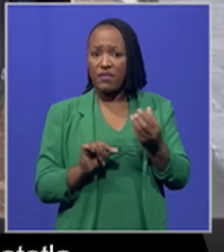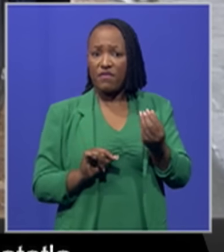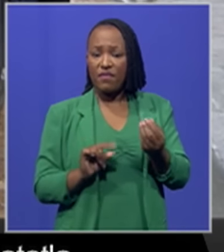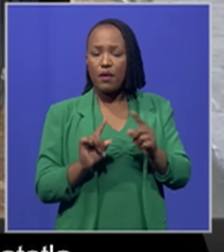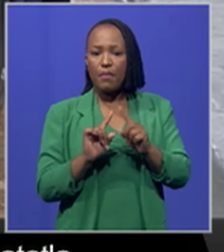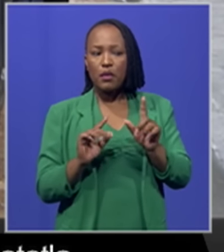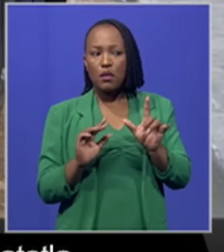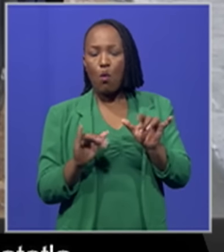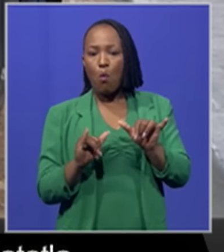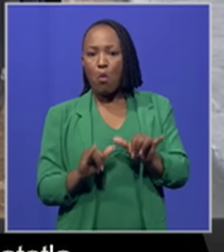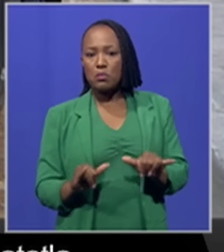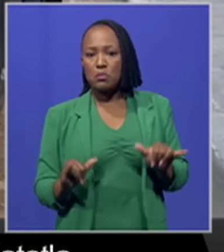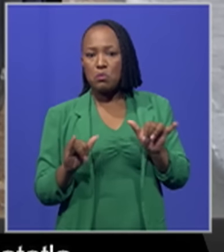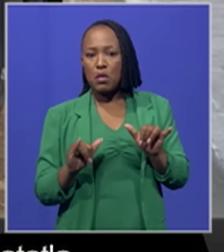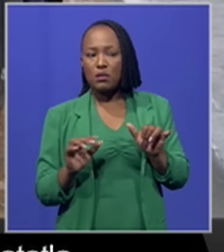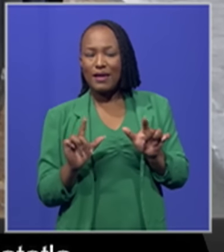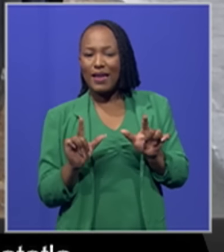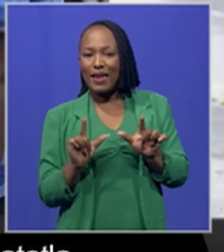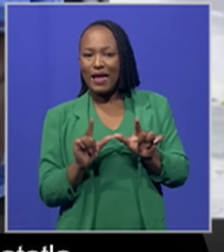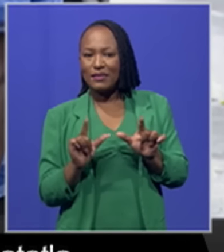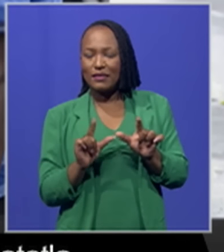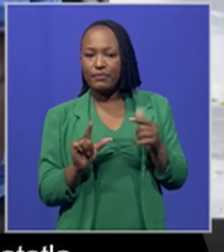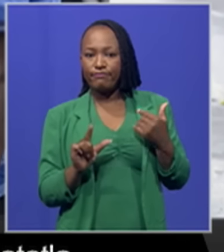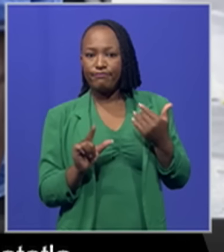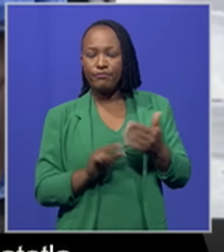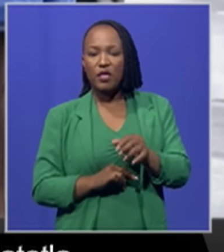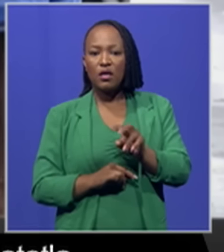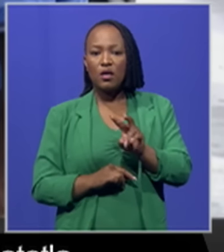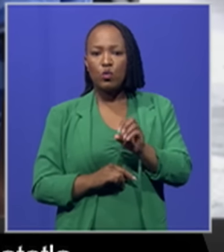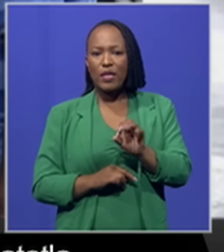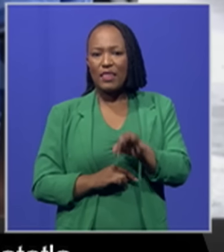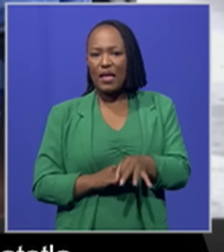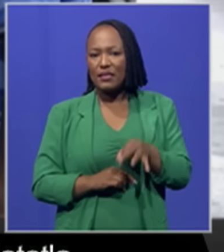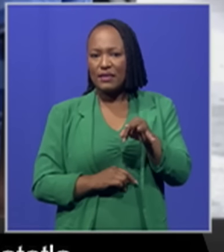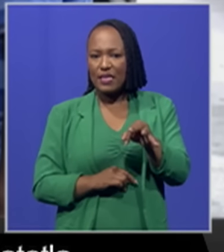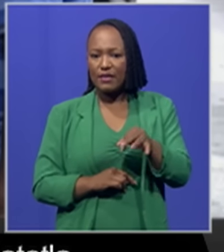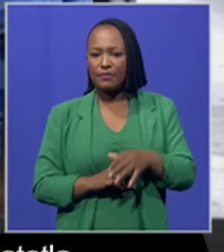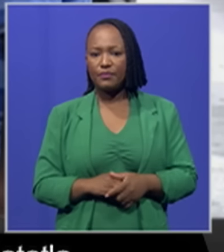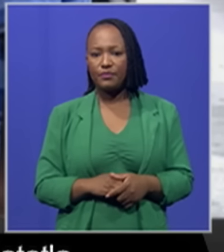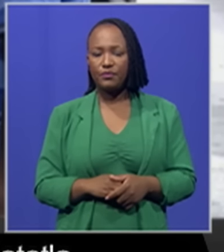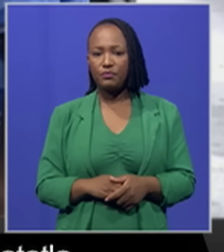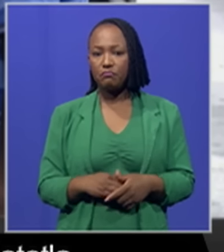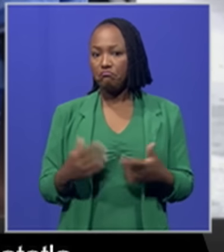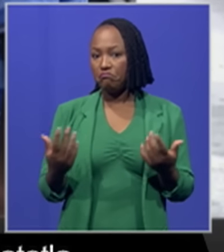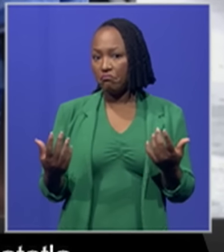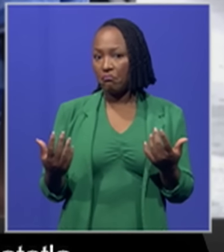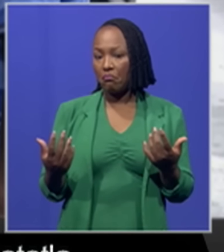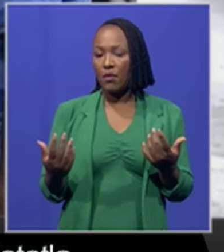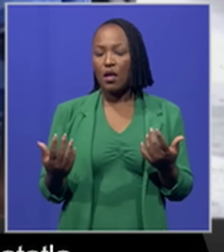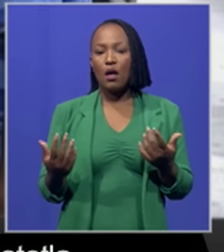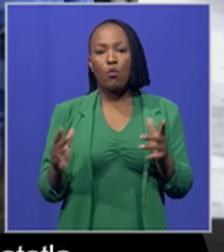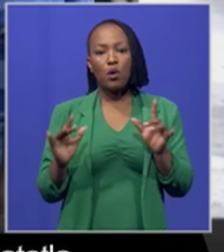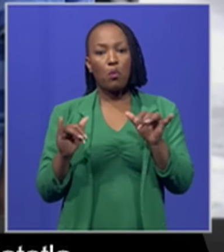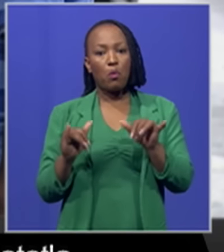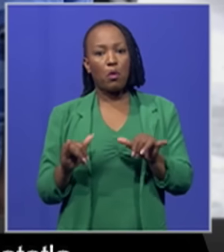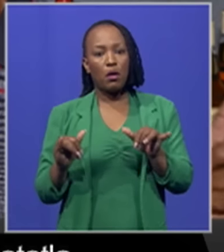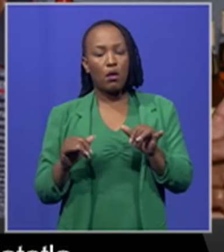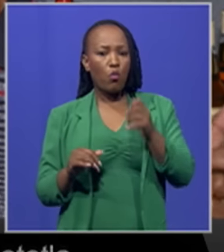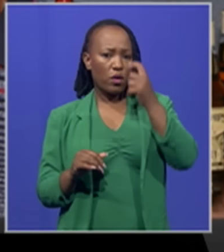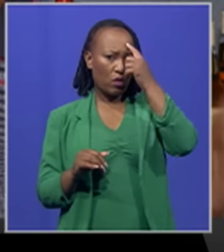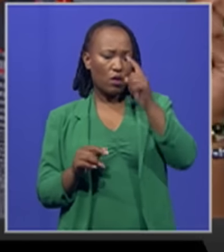a letetse lekwalotetla la go gweba fa e sale ka 2013. Ne re nagana gore go ka ba betere if at all they can come to people that at